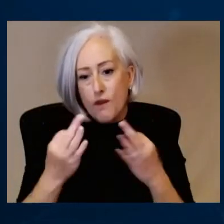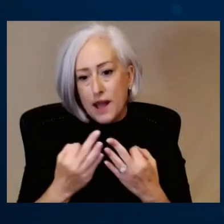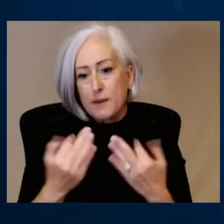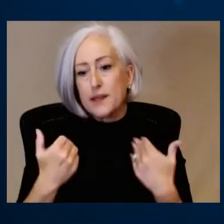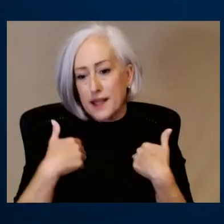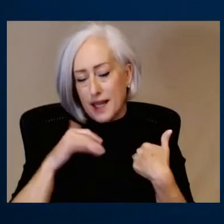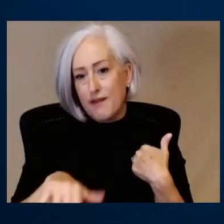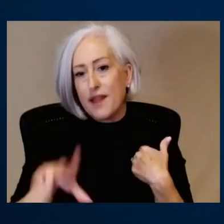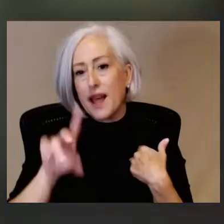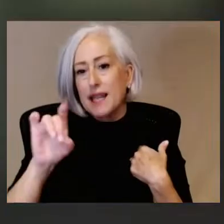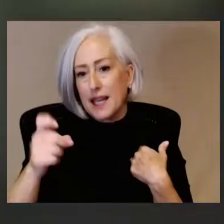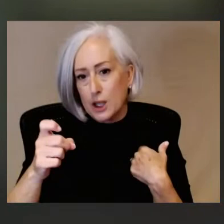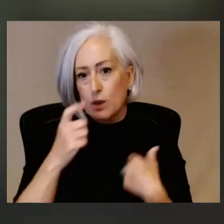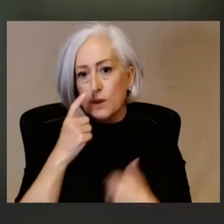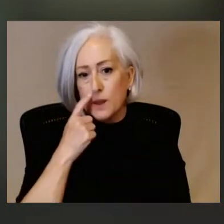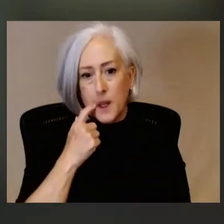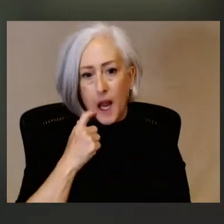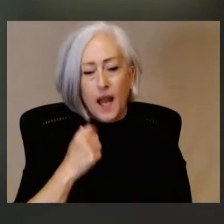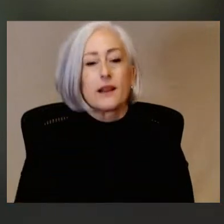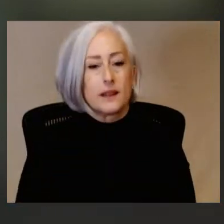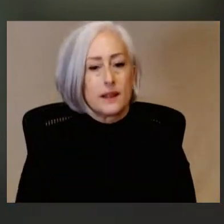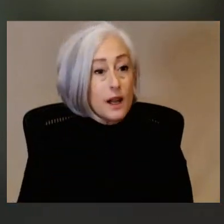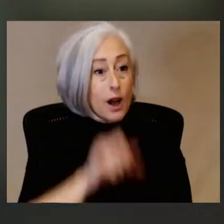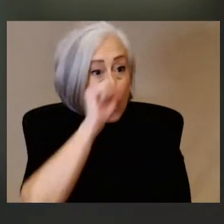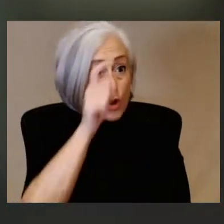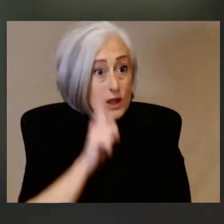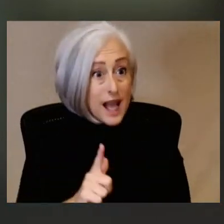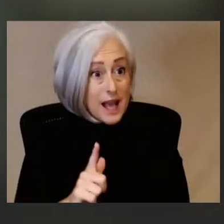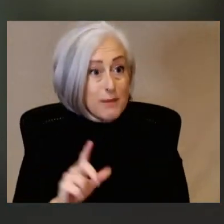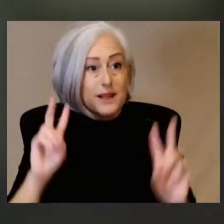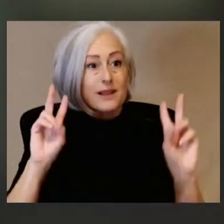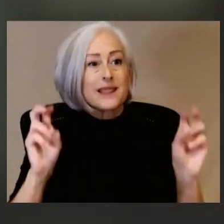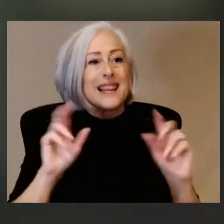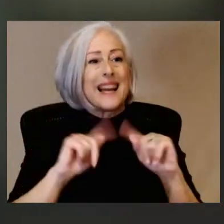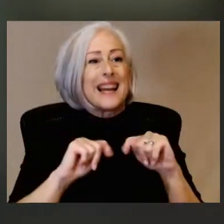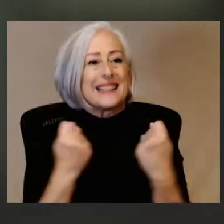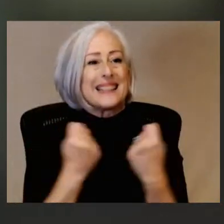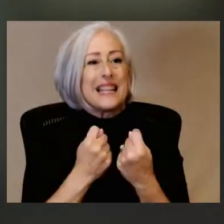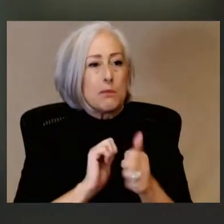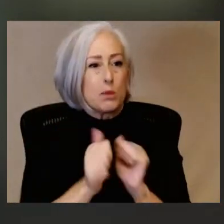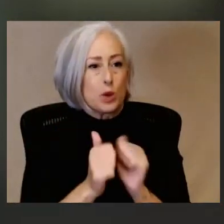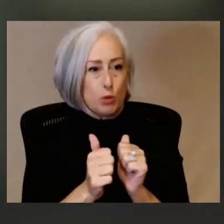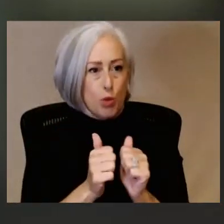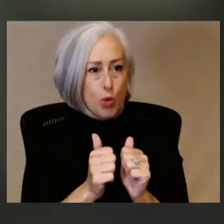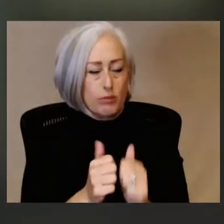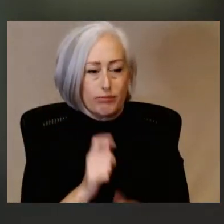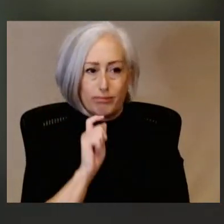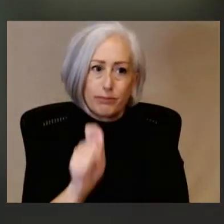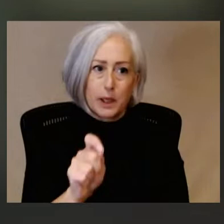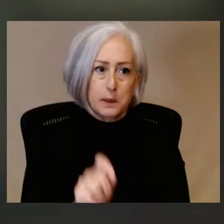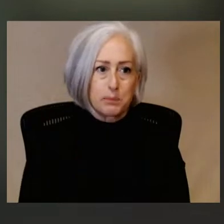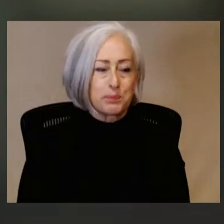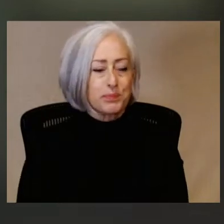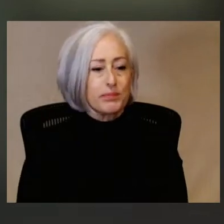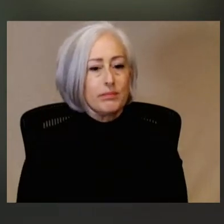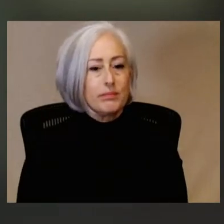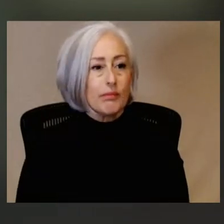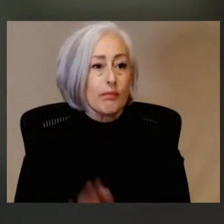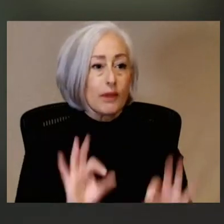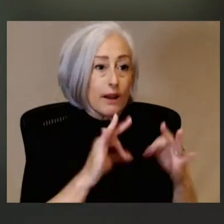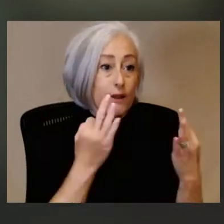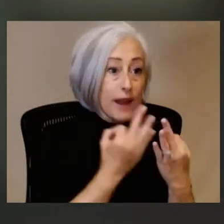diagnosis. Well, Alzheimer's is a team sport. That's the bottom line. And, families and